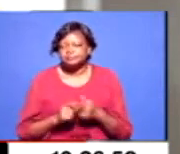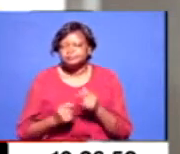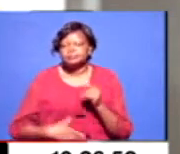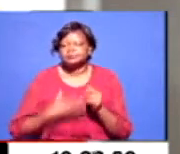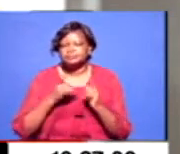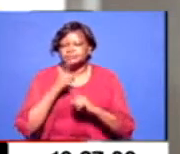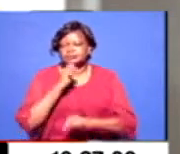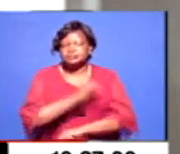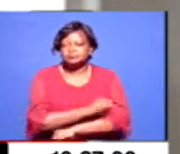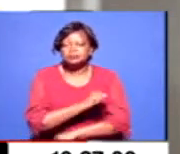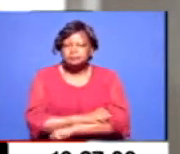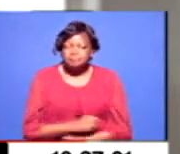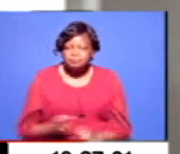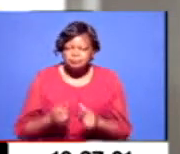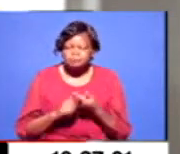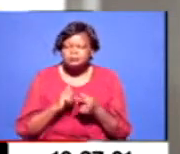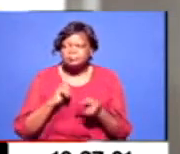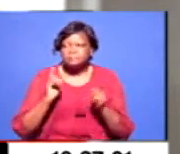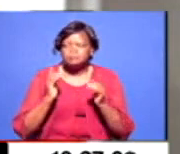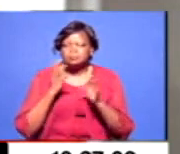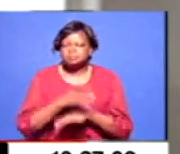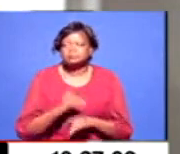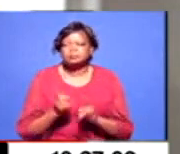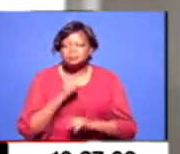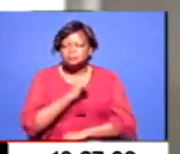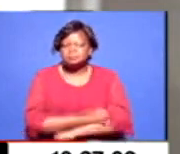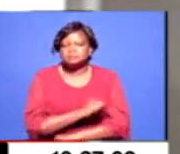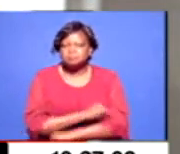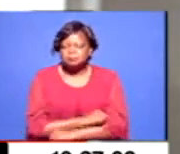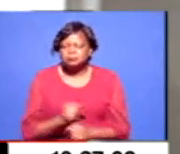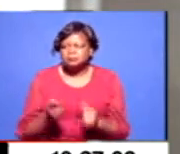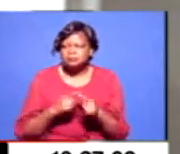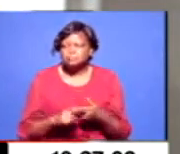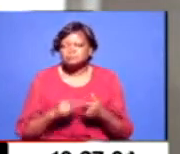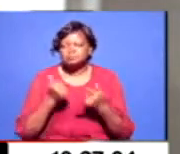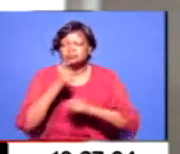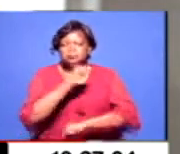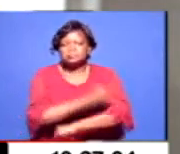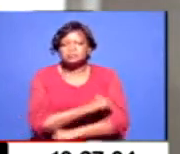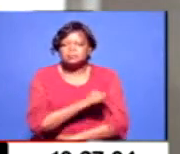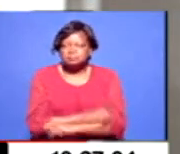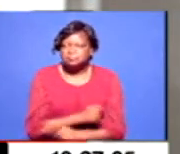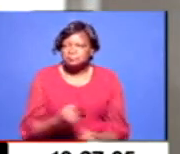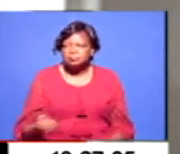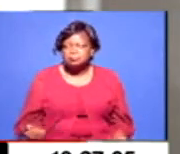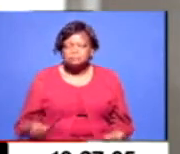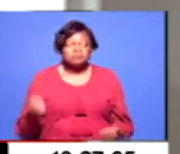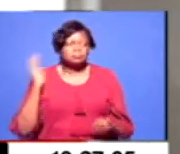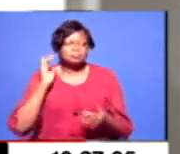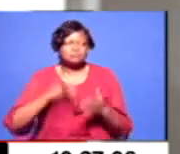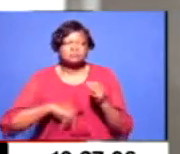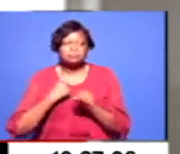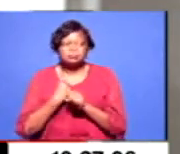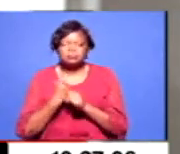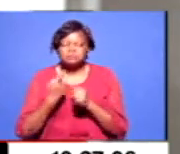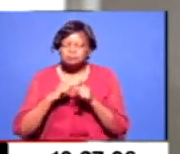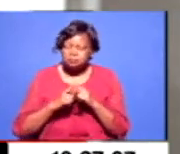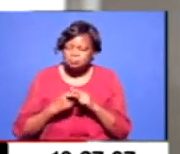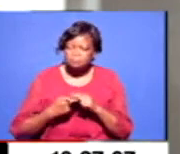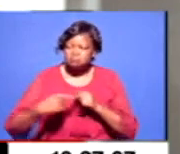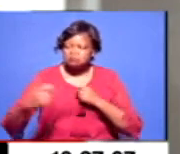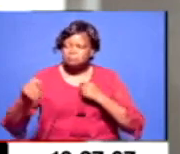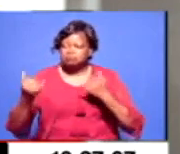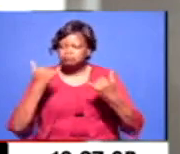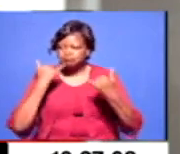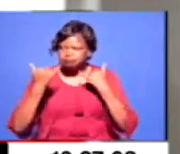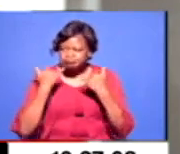Mm-hmm. And then when after the first school, other school heard what we were doing, mm-hmm. and then they started calling us. We also have